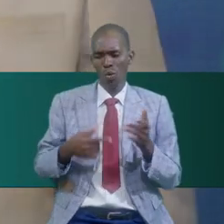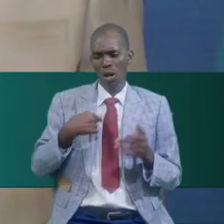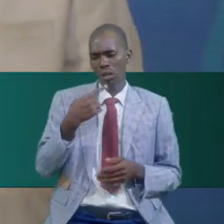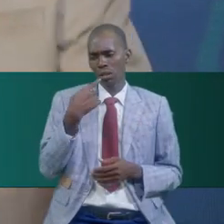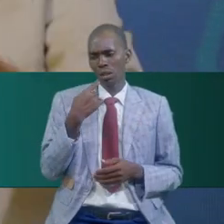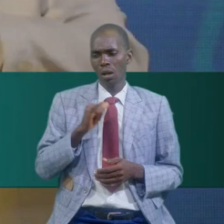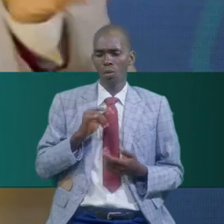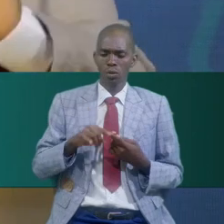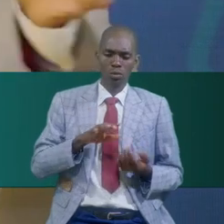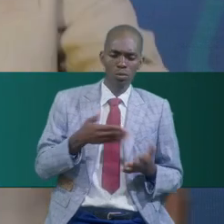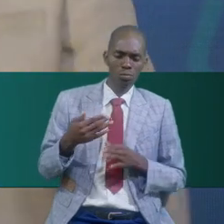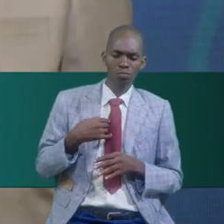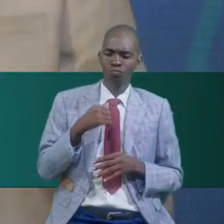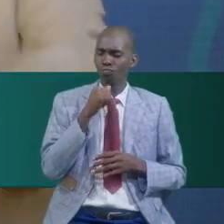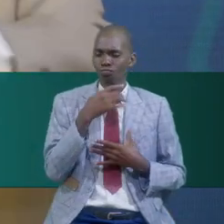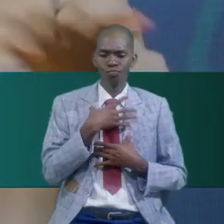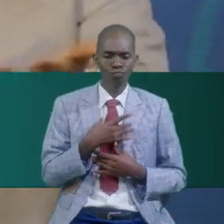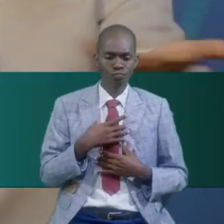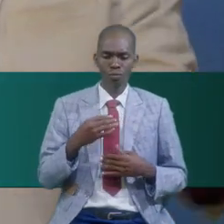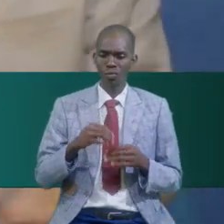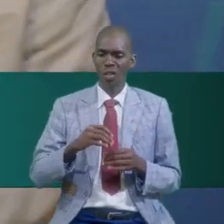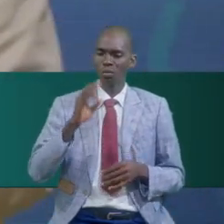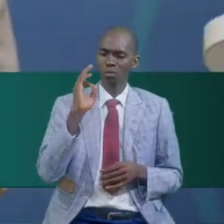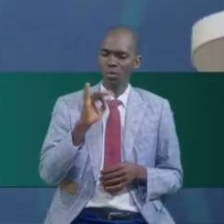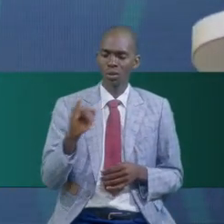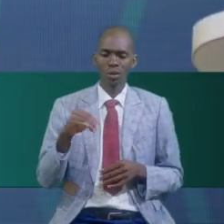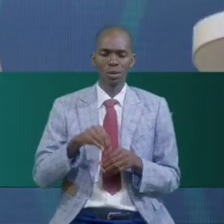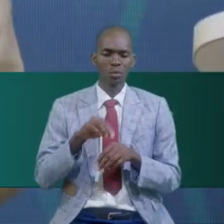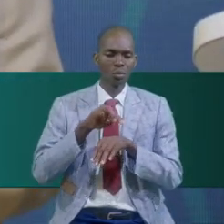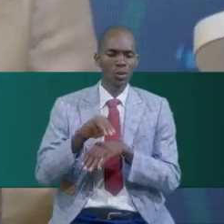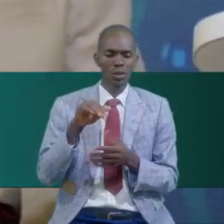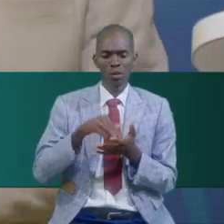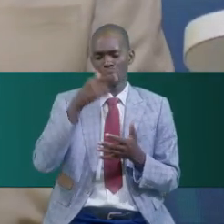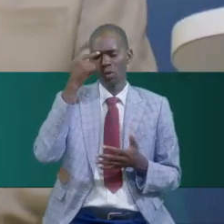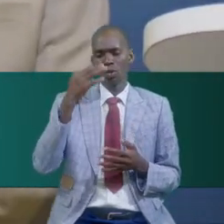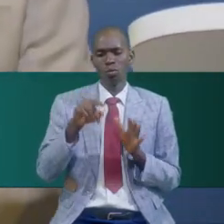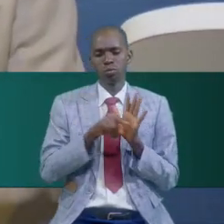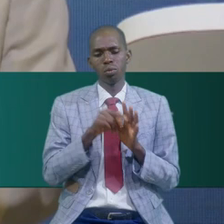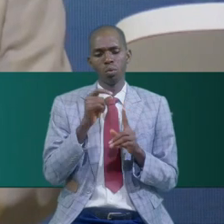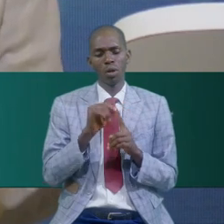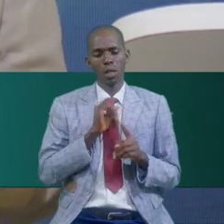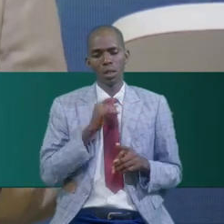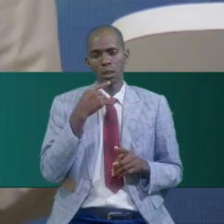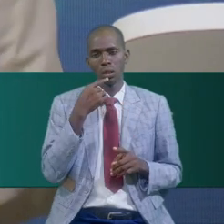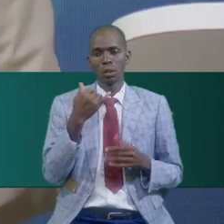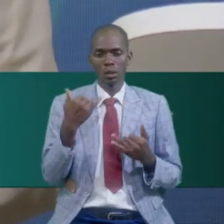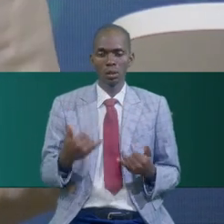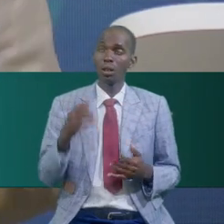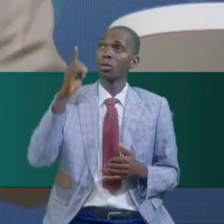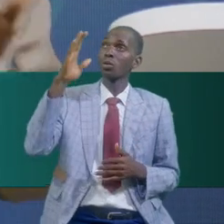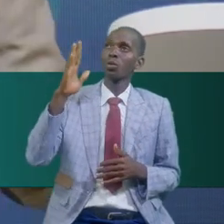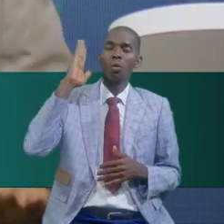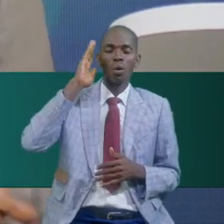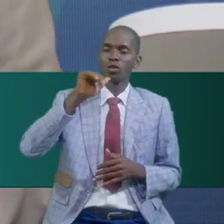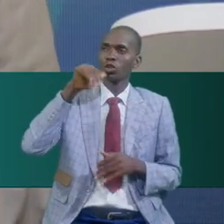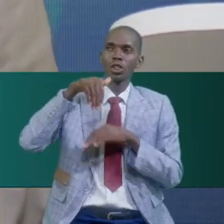in ministry again. I'm not interested in preaching again. Because of what I've said, God will not send me